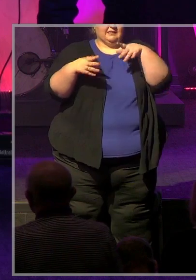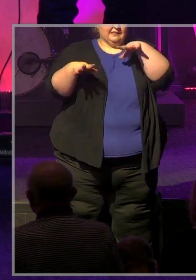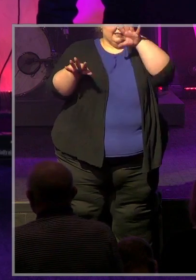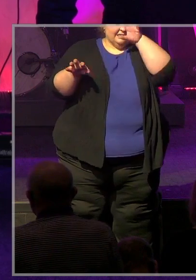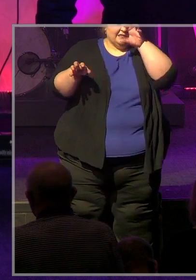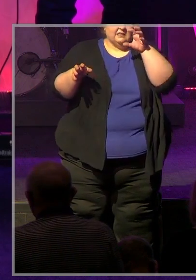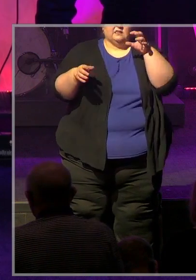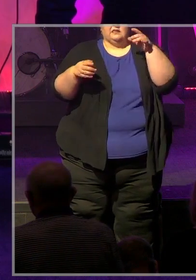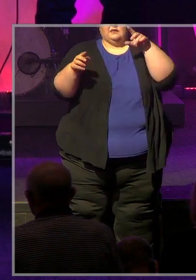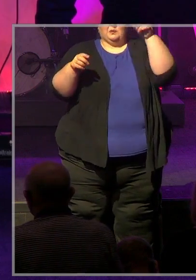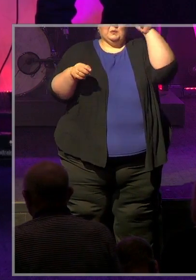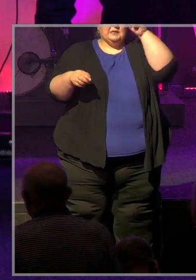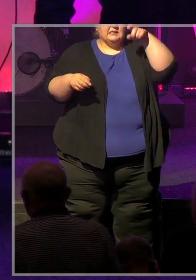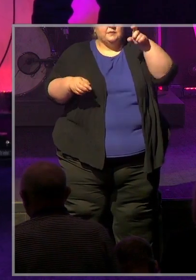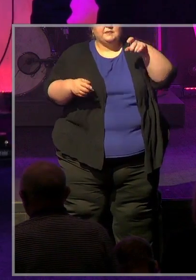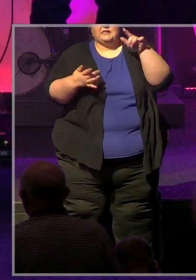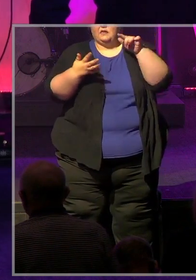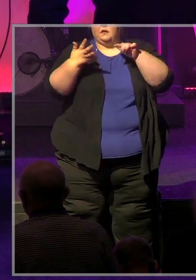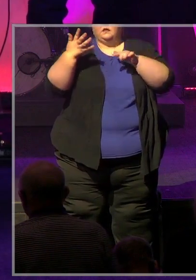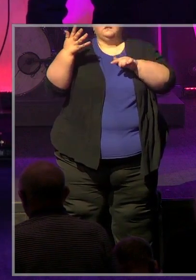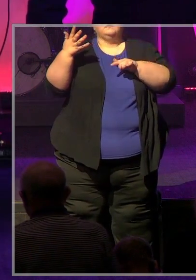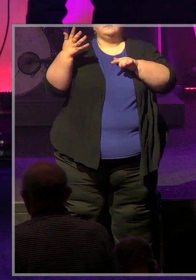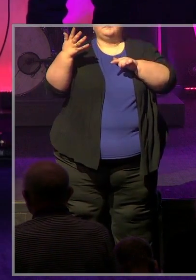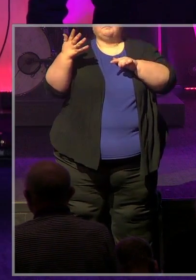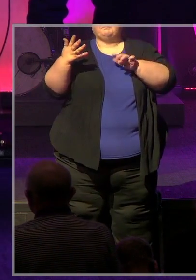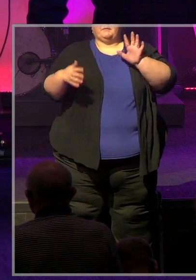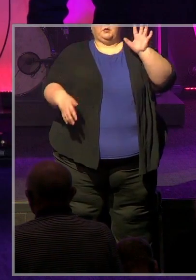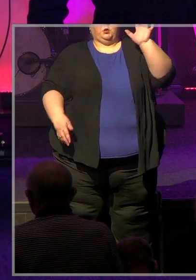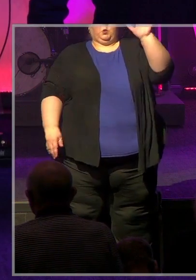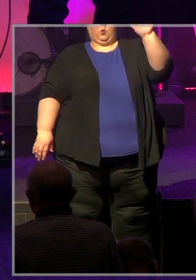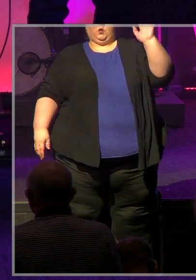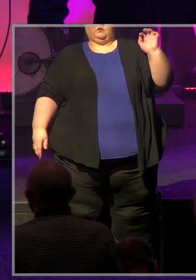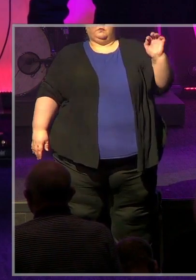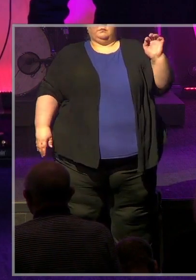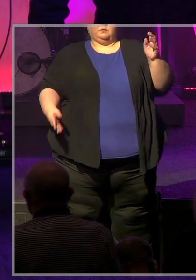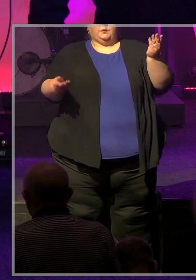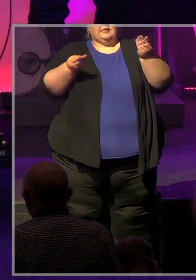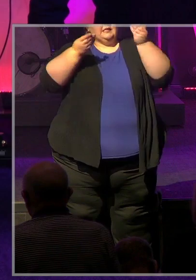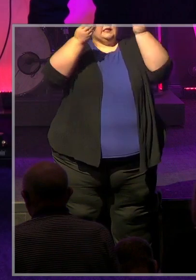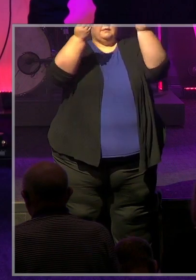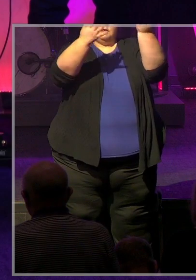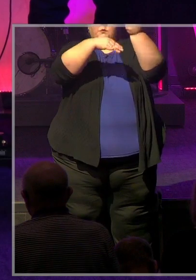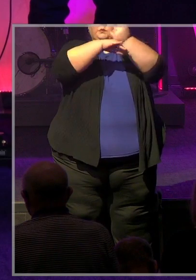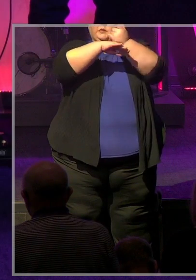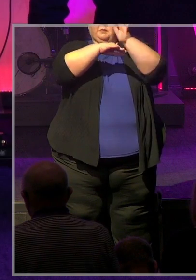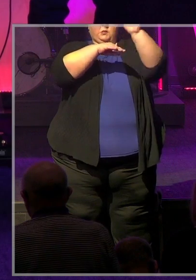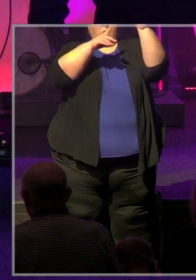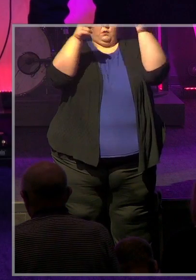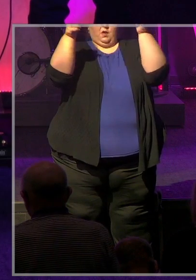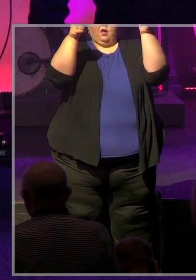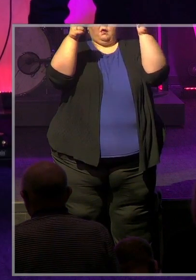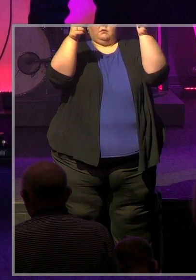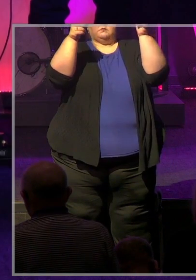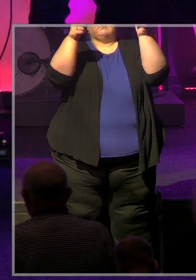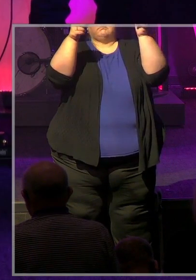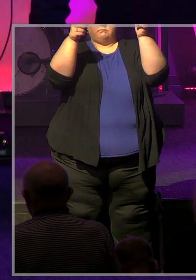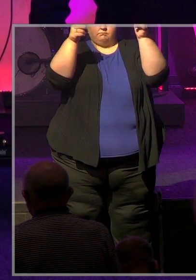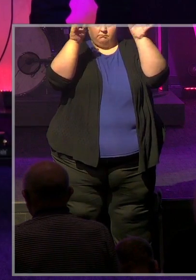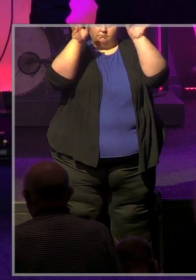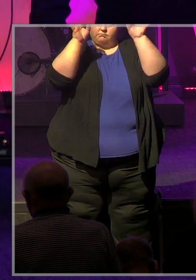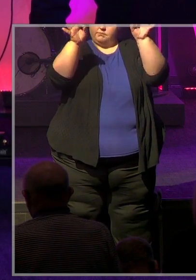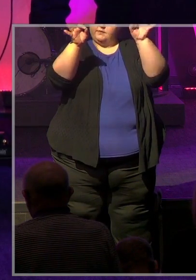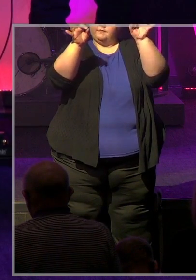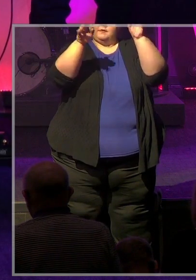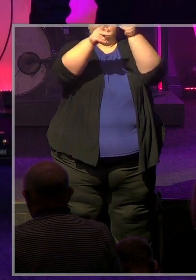whatever situation we're going through, God, it is yours. We give it to you today, because in your hands is the best place for it